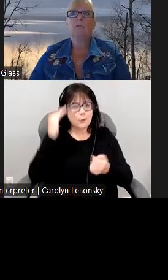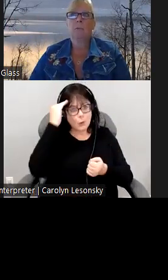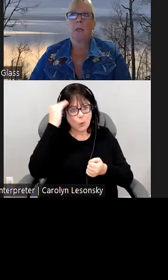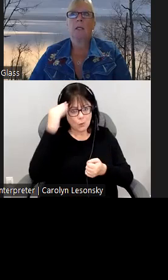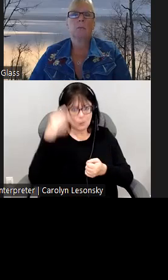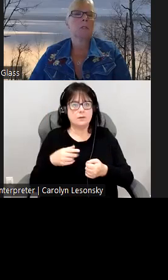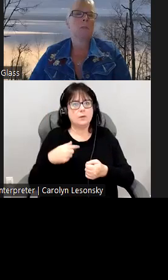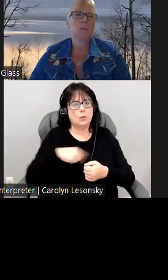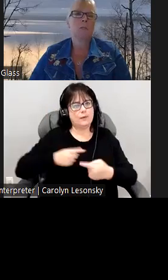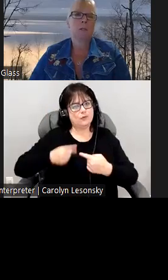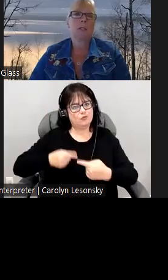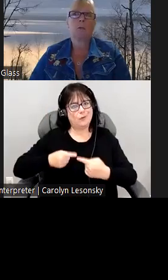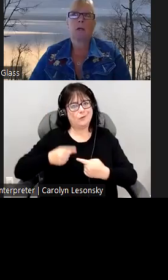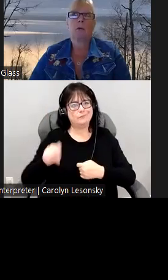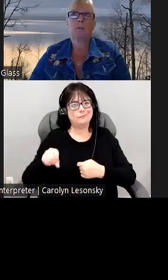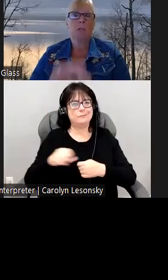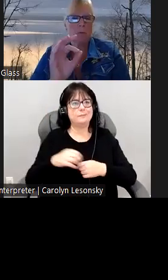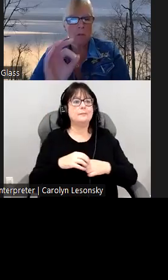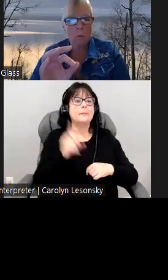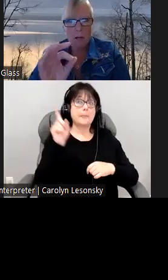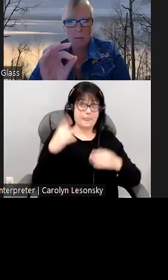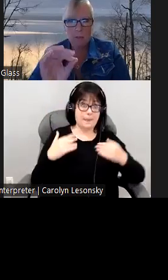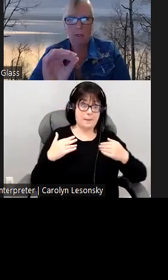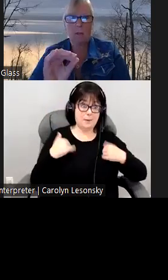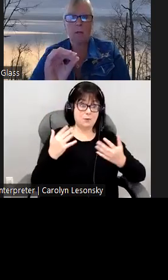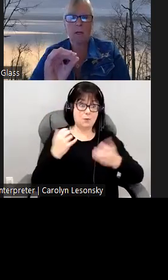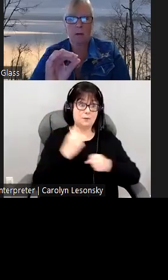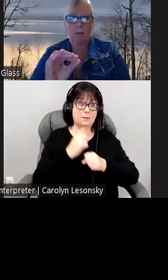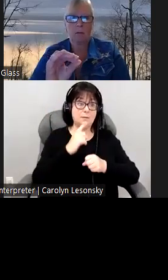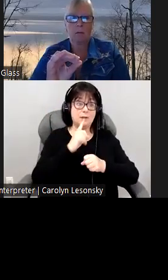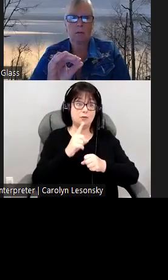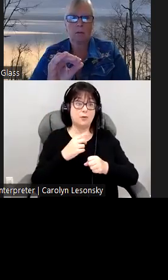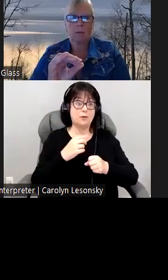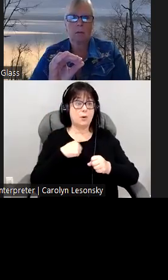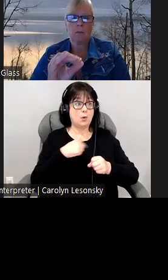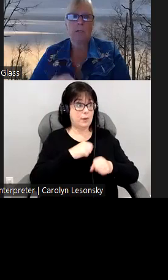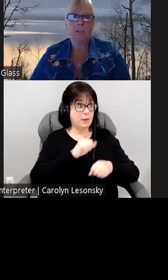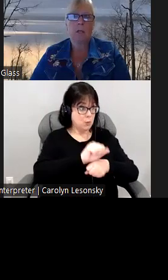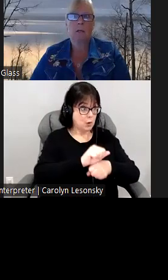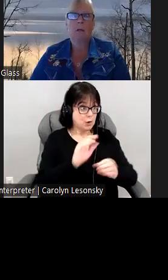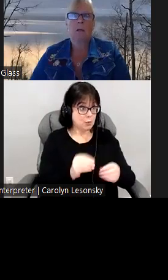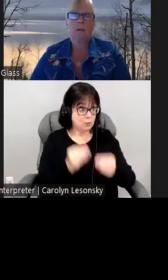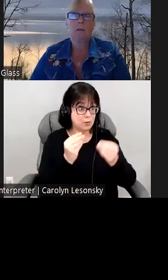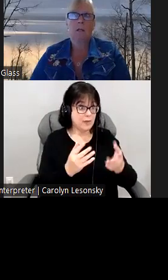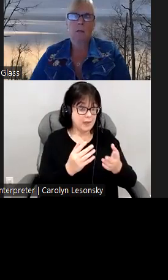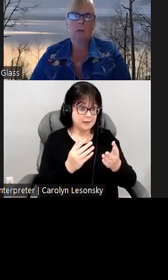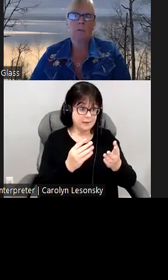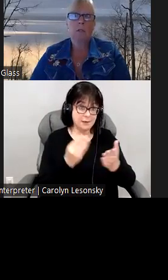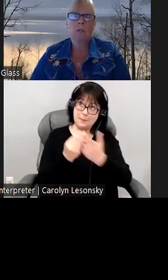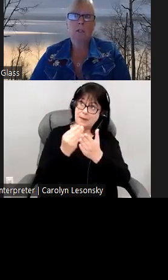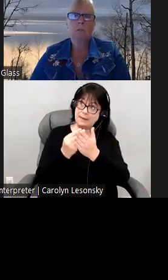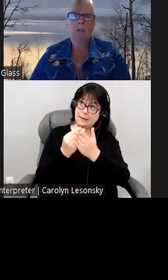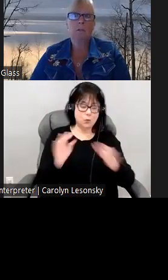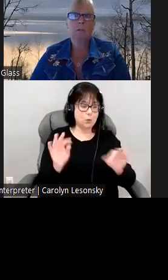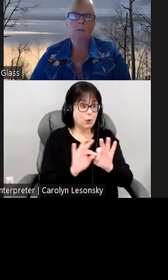value for money is what the ministry looks at with outcomes, even though we're not measured on them right now. They're really saying, do the outcomes that